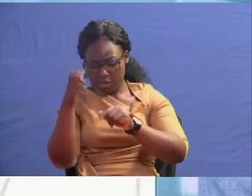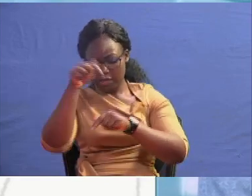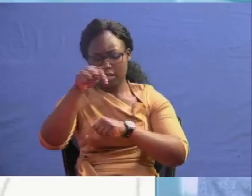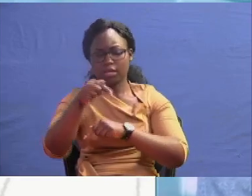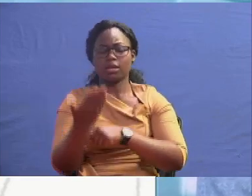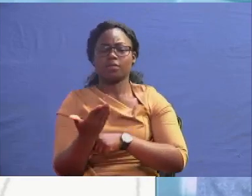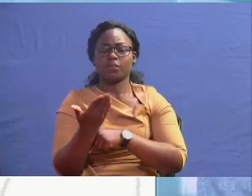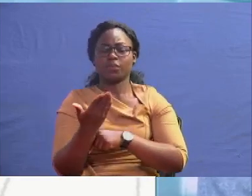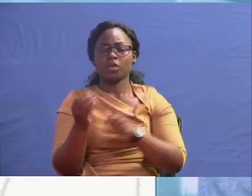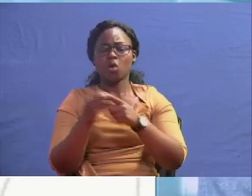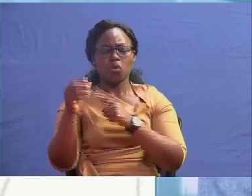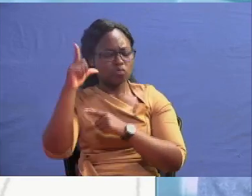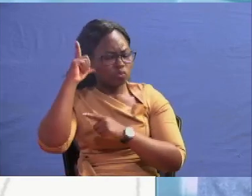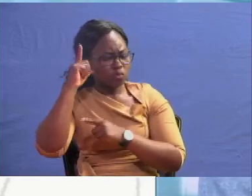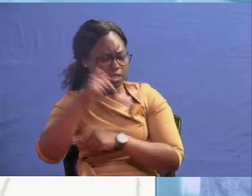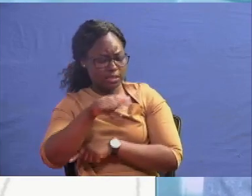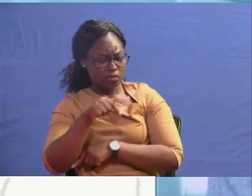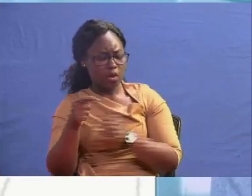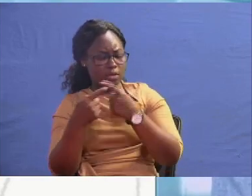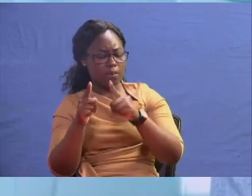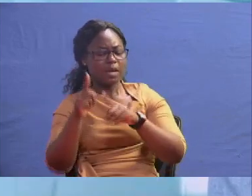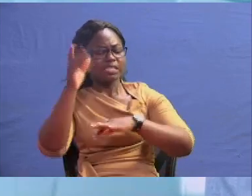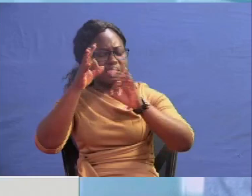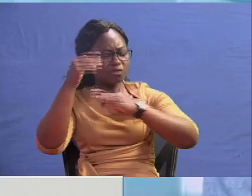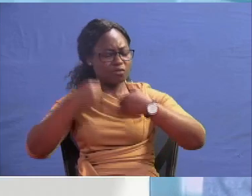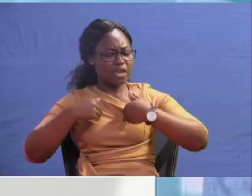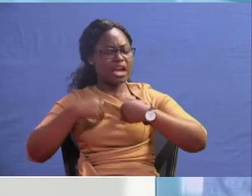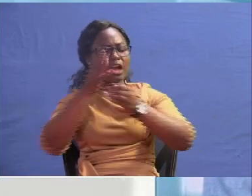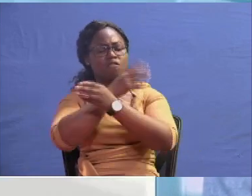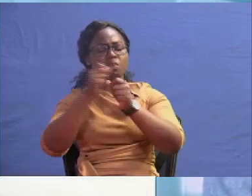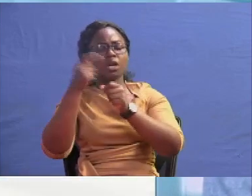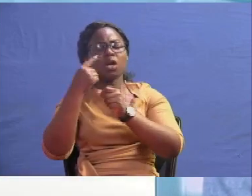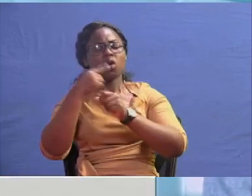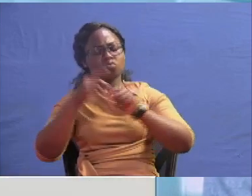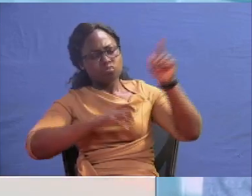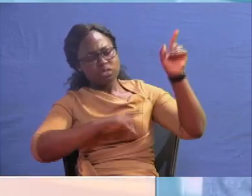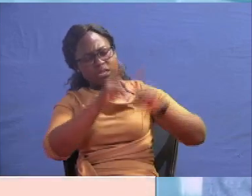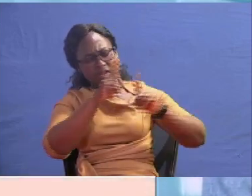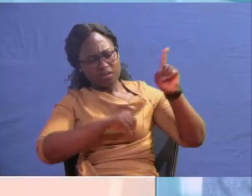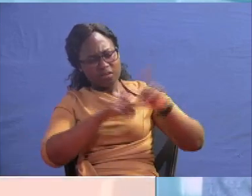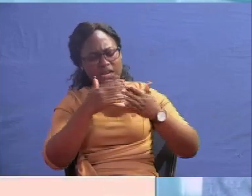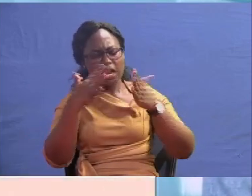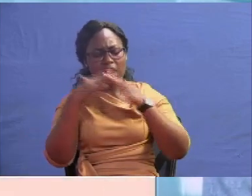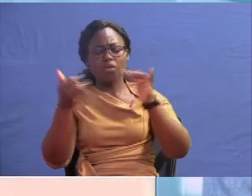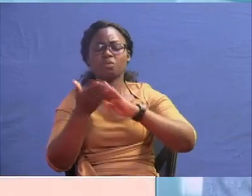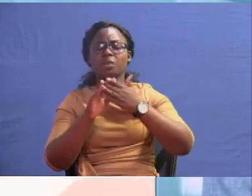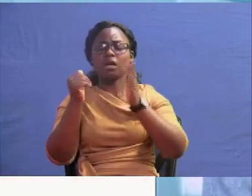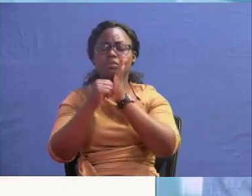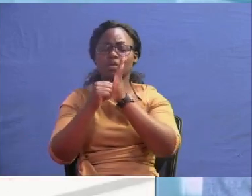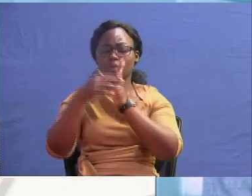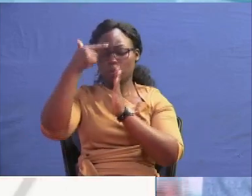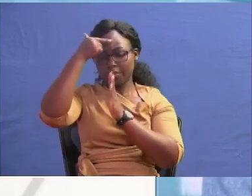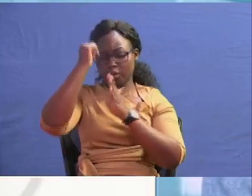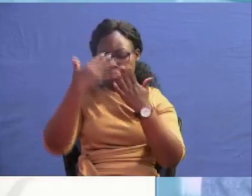him to listen to us. Mm-hmm. But when you have a president who is operating on transit like cargo, now it becomes a problem. Mm-hmm. Because now we